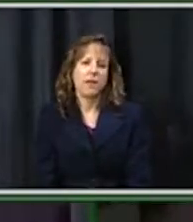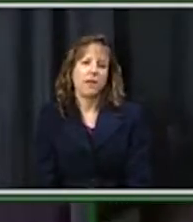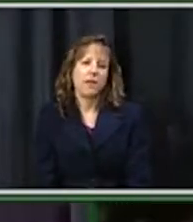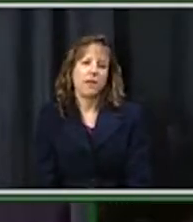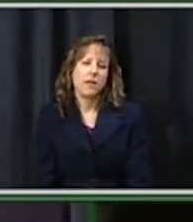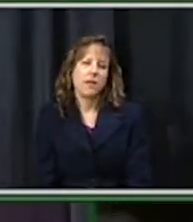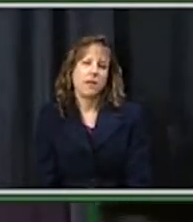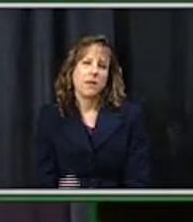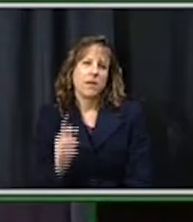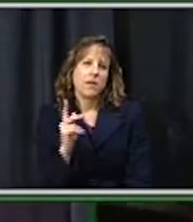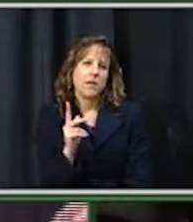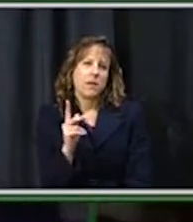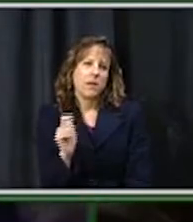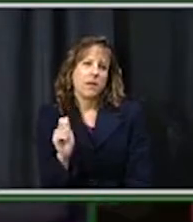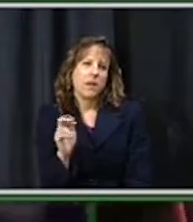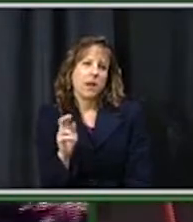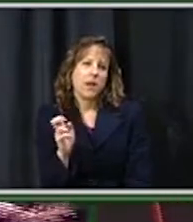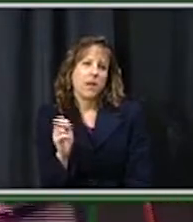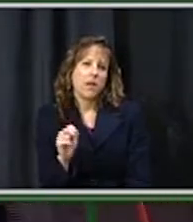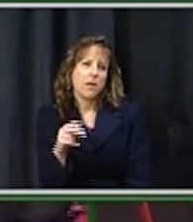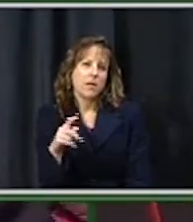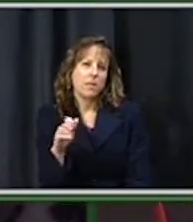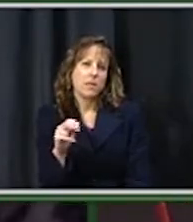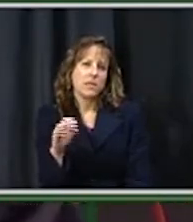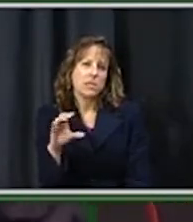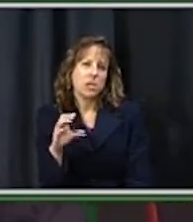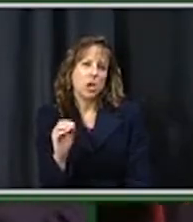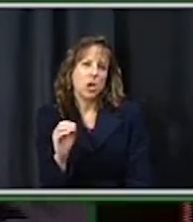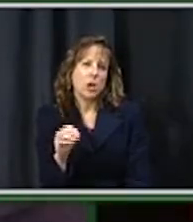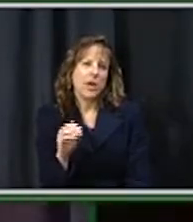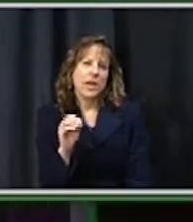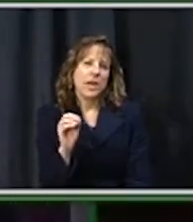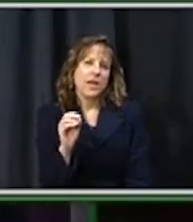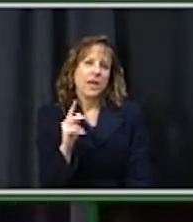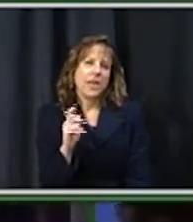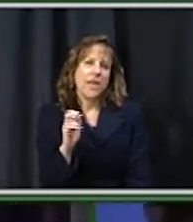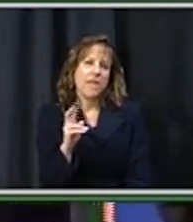Karen Cacho. Kevin Fox.